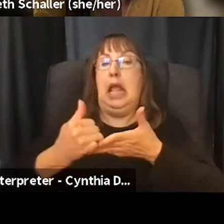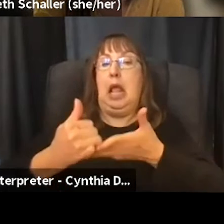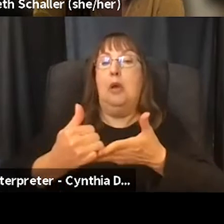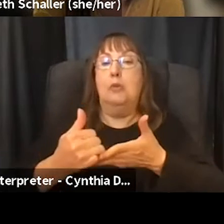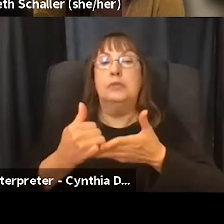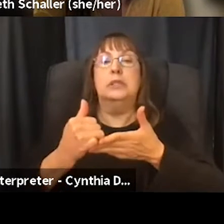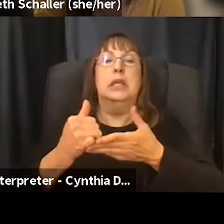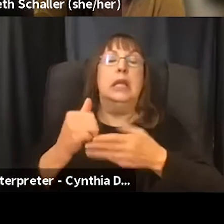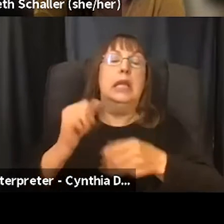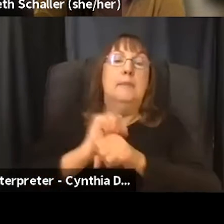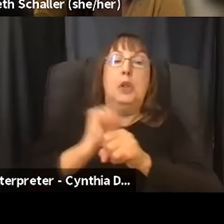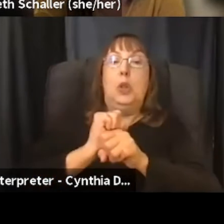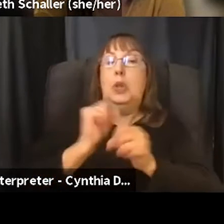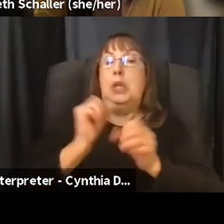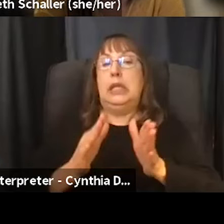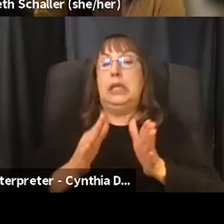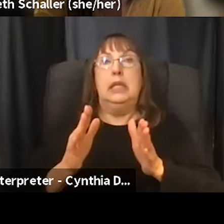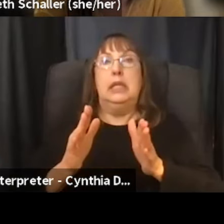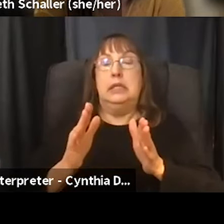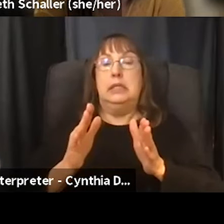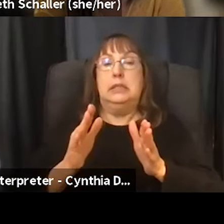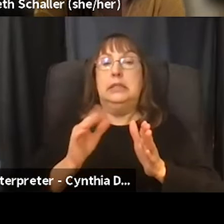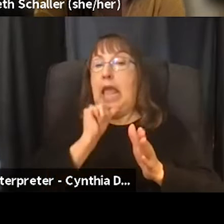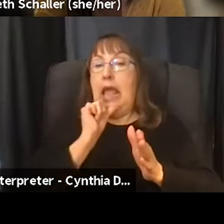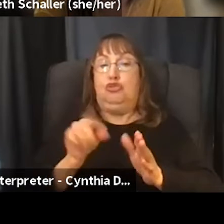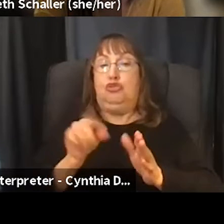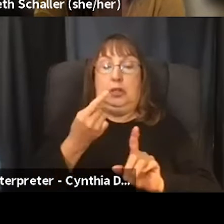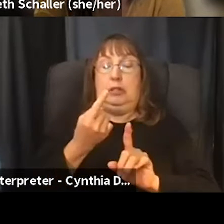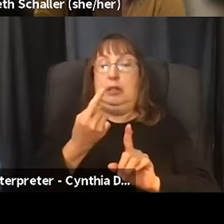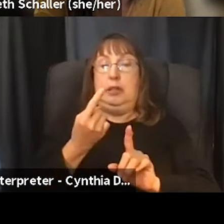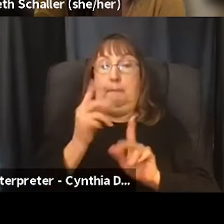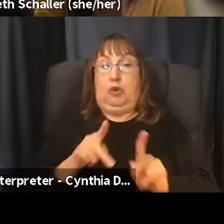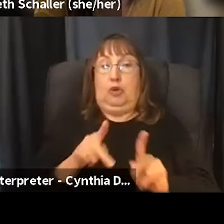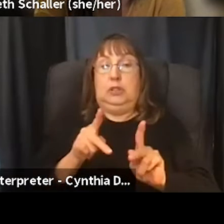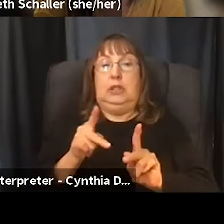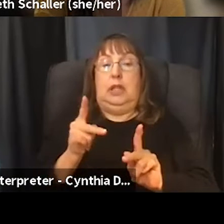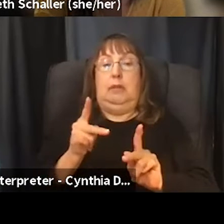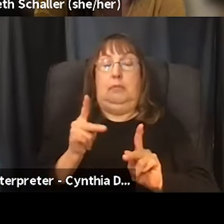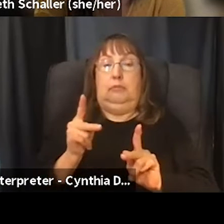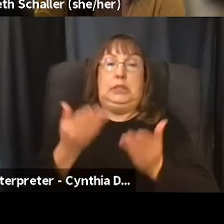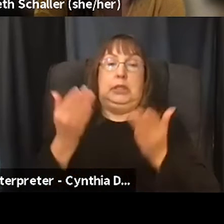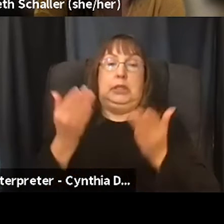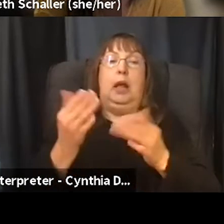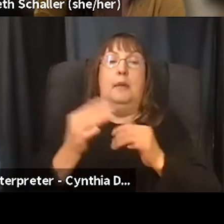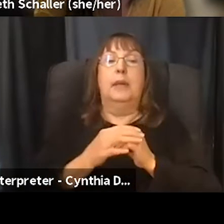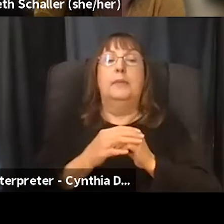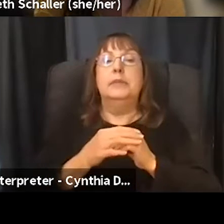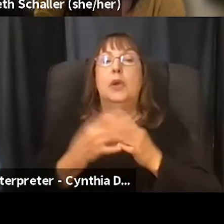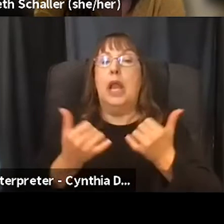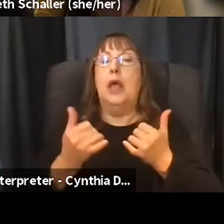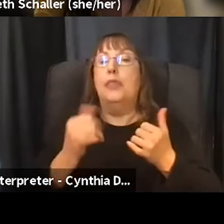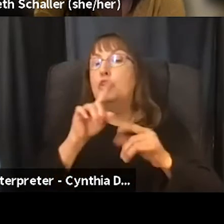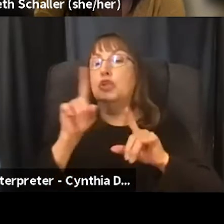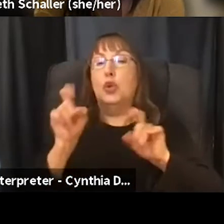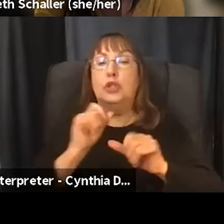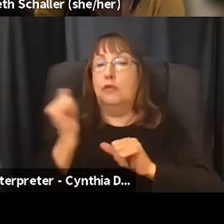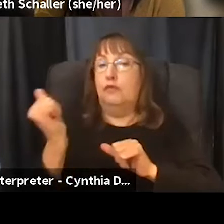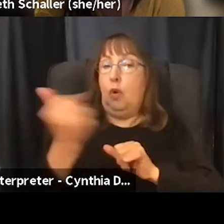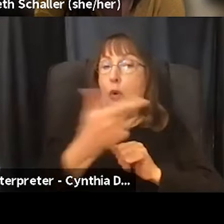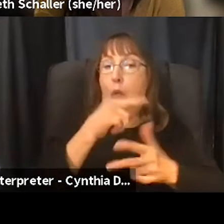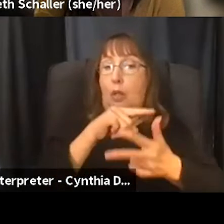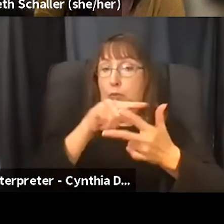employees beyond even the individual employee who raises the point. There's a question for all panelists that I wanted to